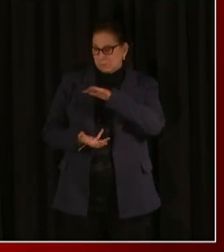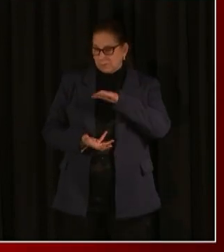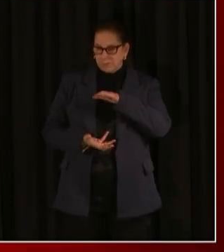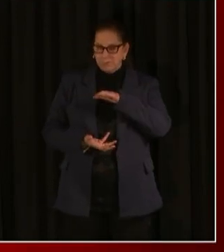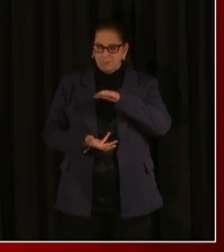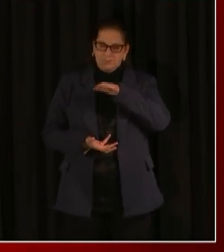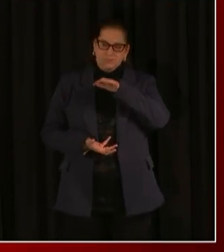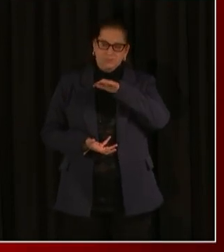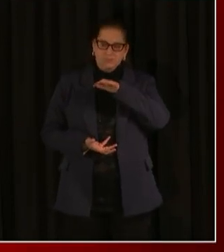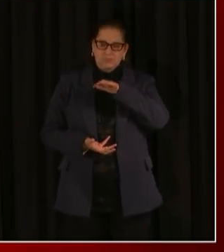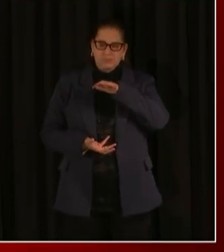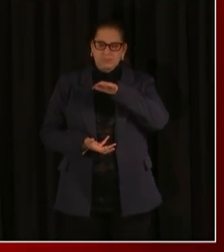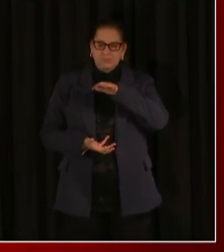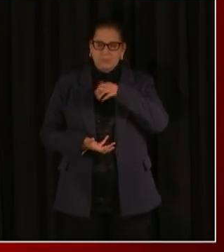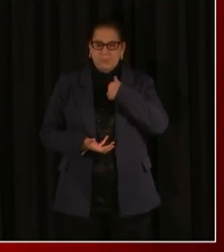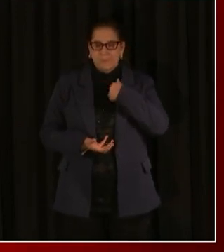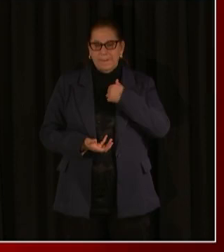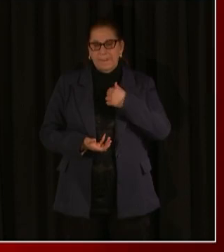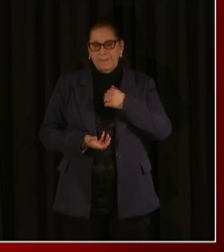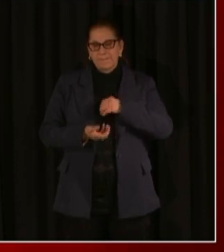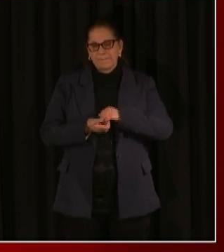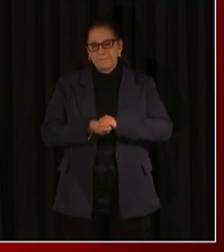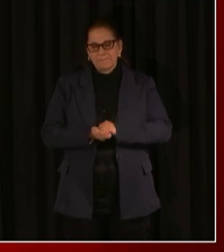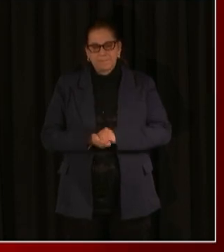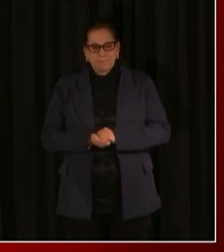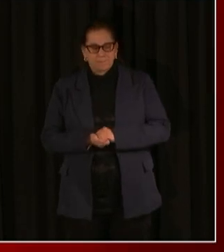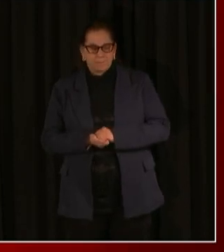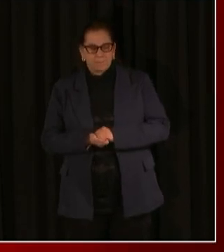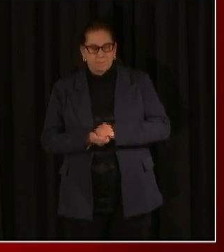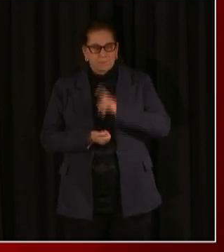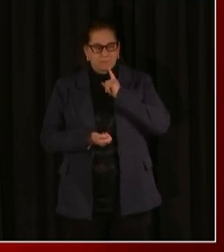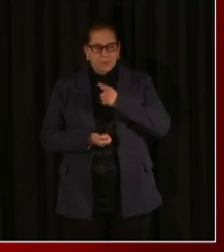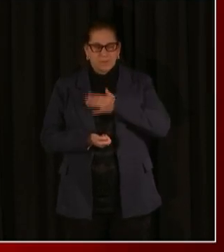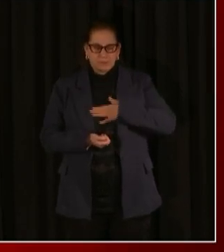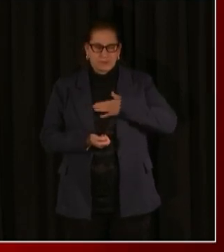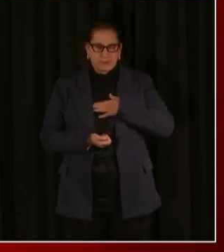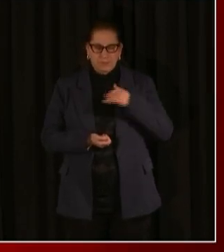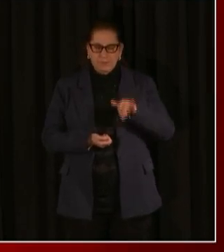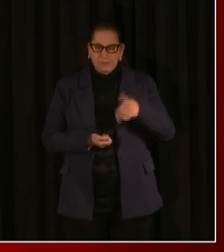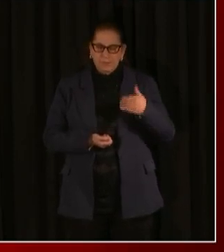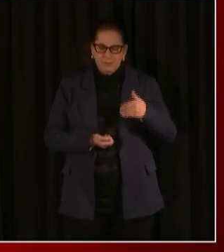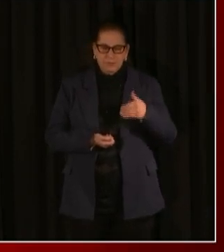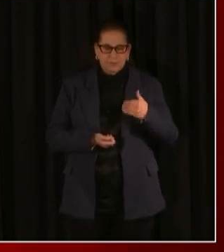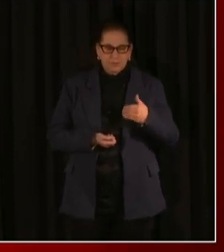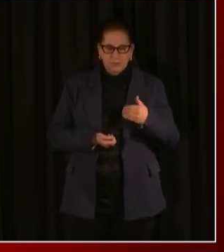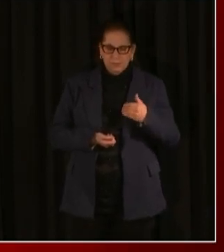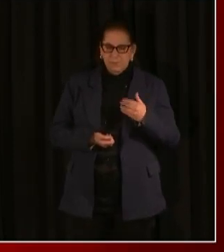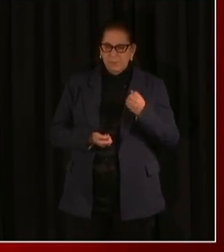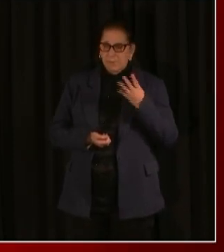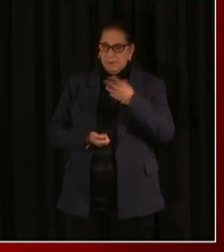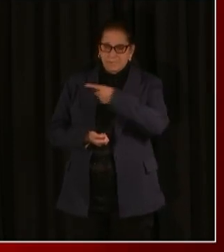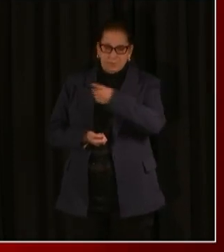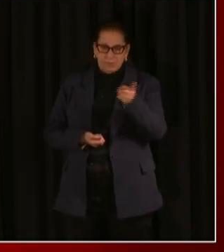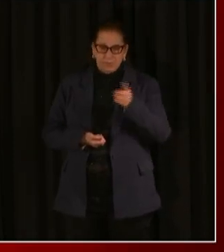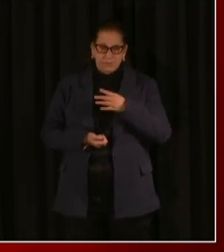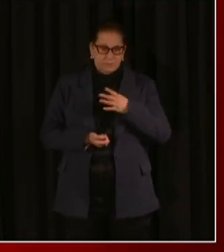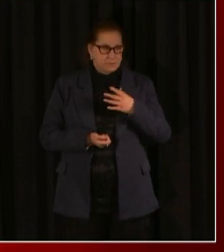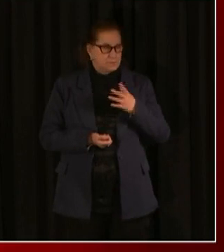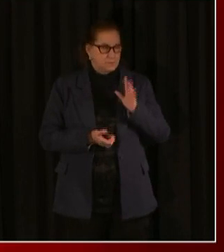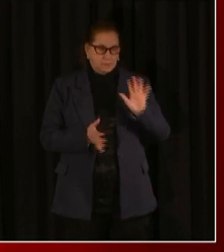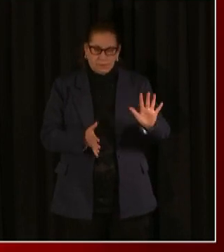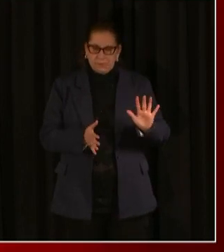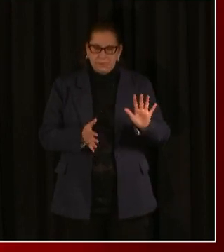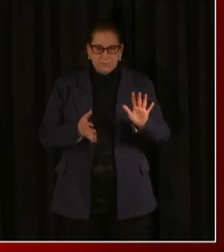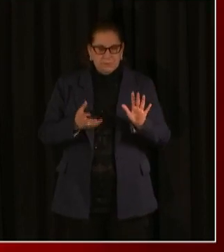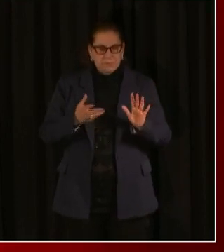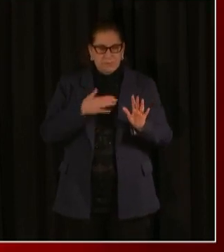partners on that. So, I think all of our great commissioners, a lot of y'all have some great social